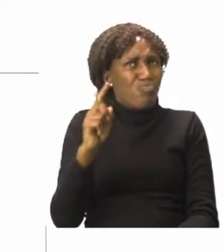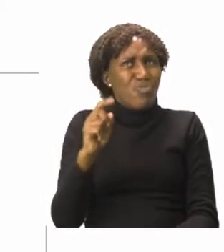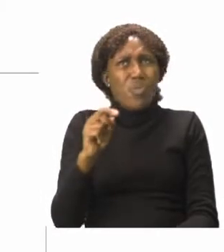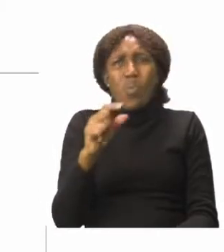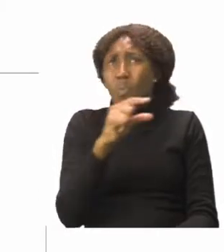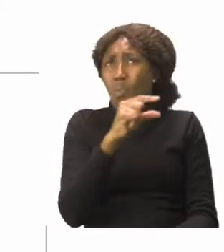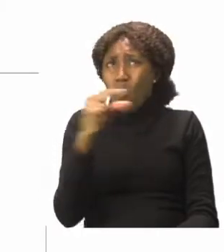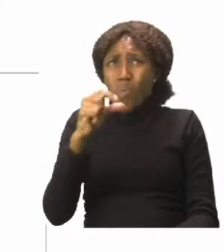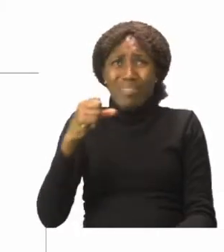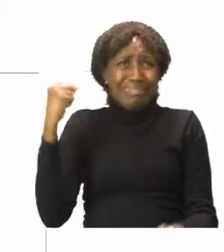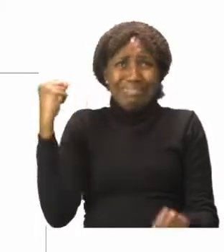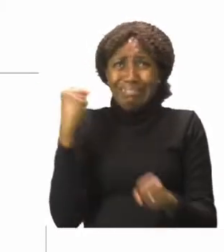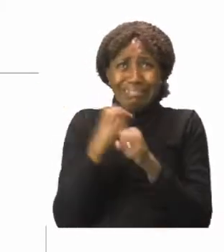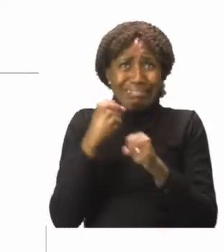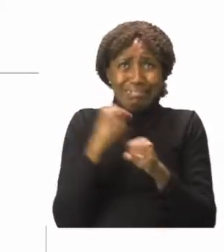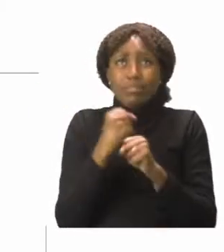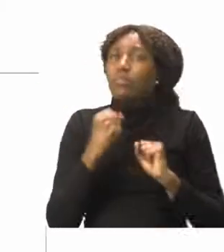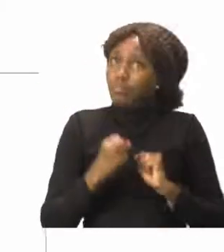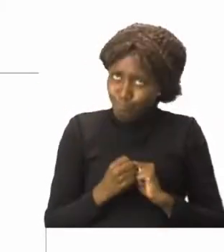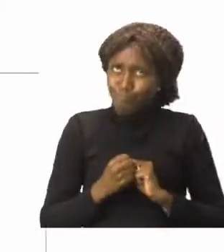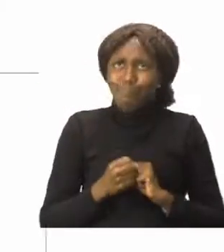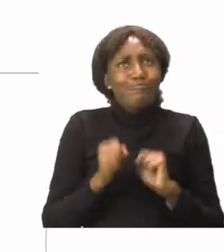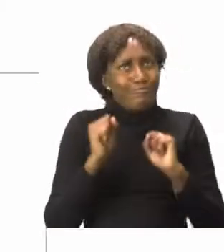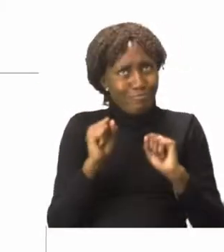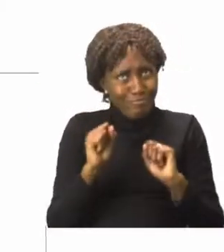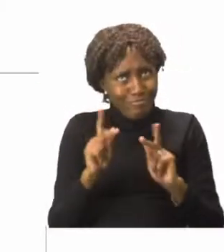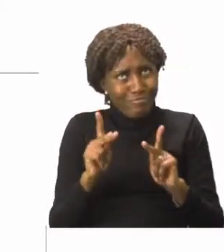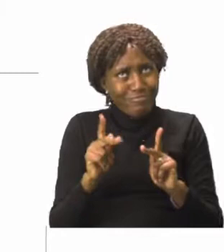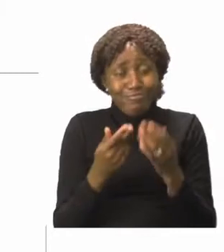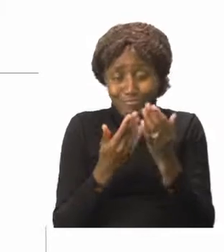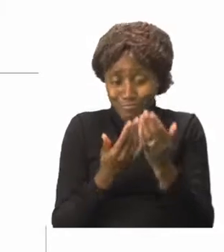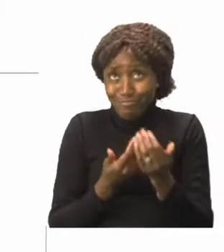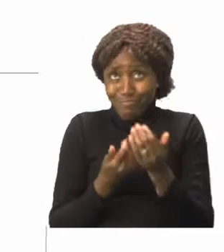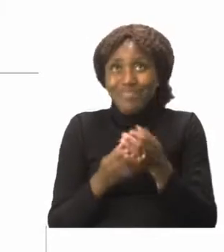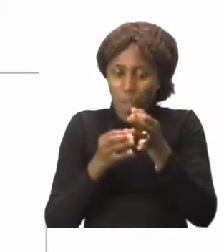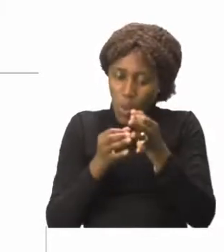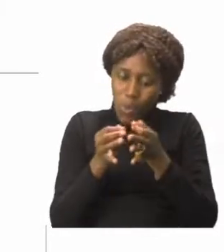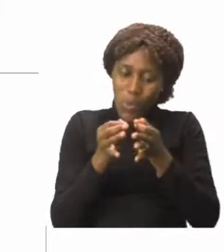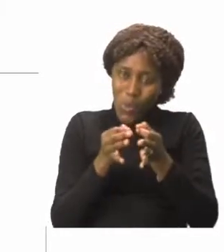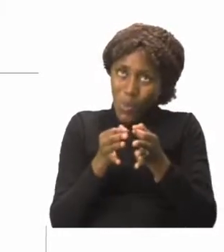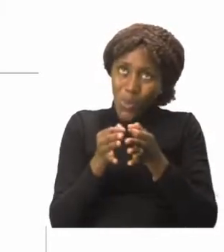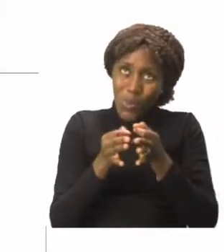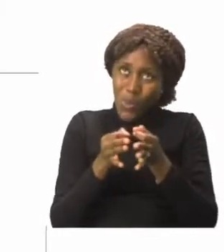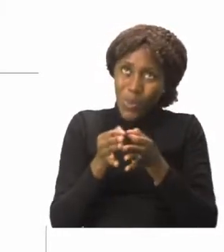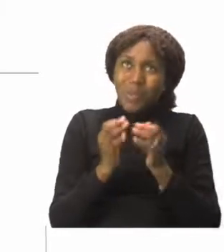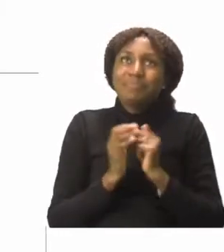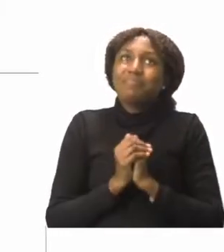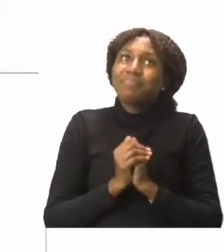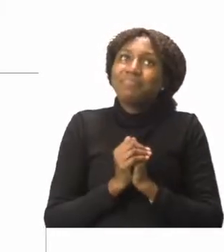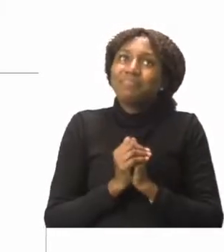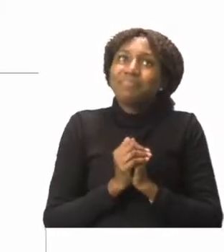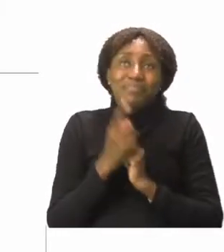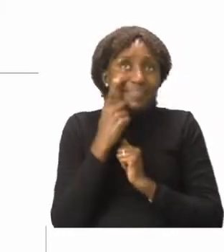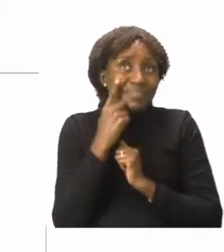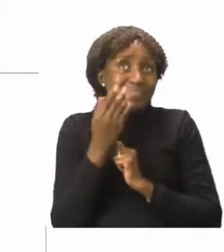to you. So, I want you to please open your ears and eyes and let's take a look at the